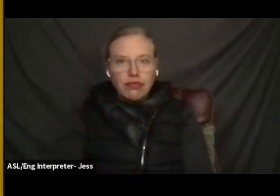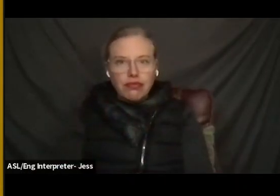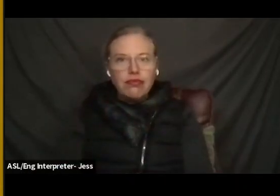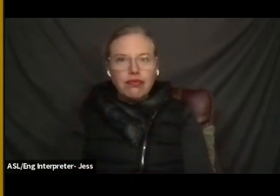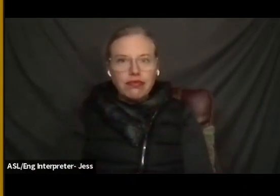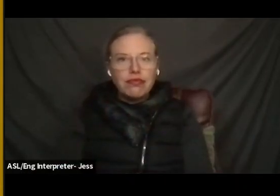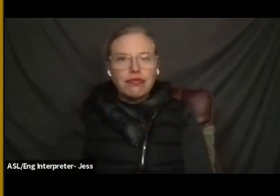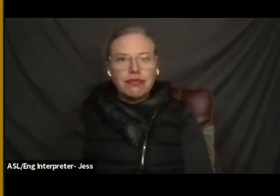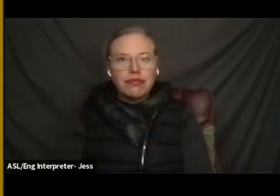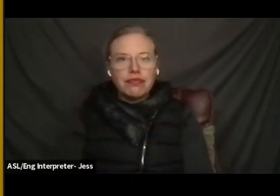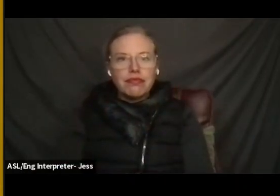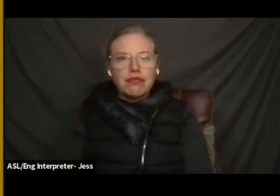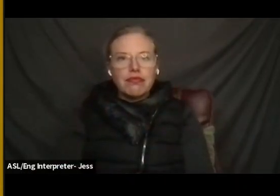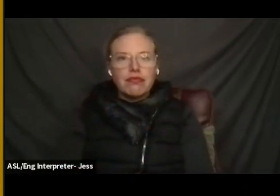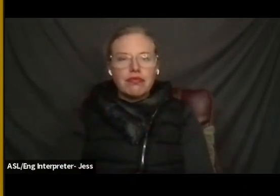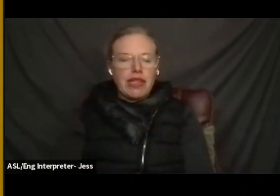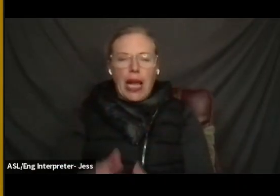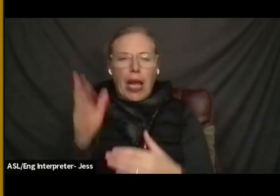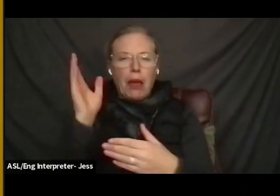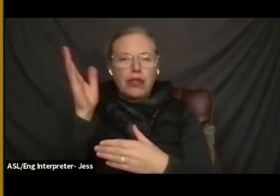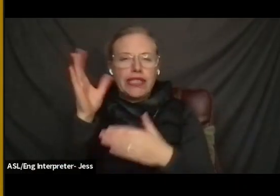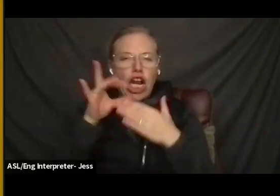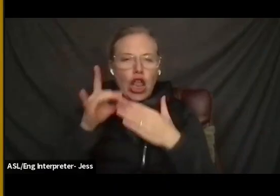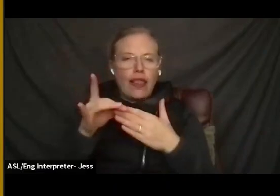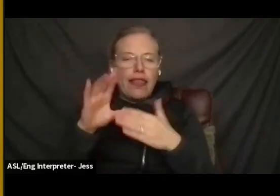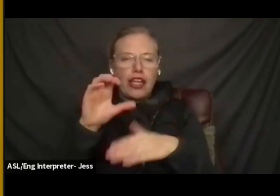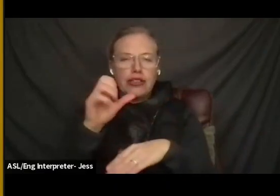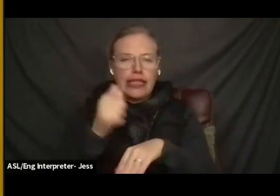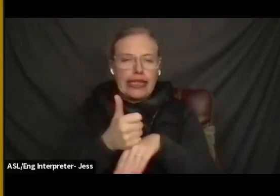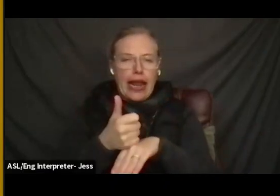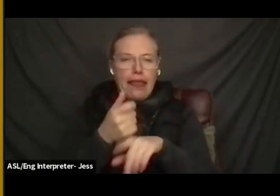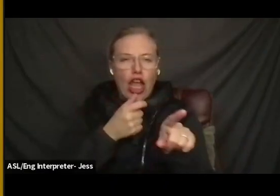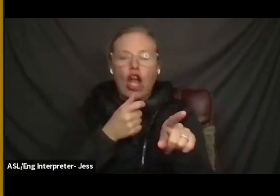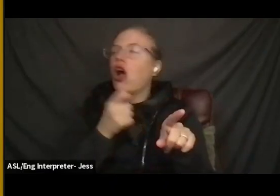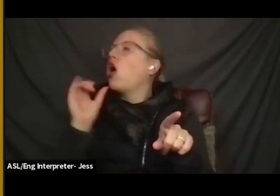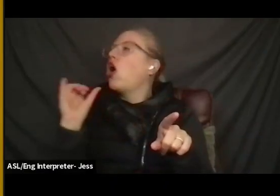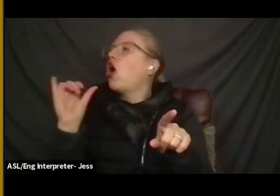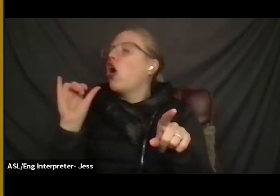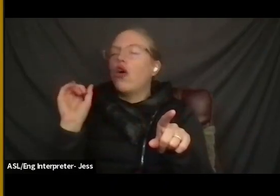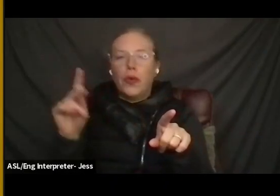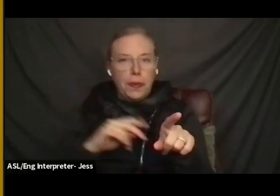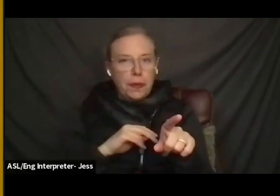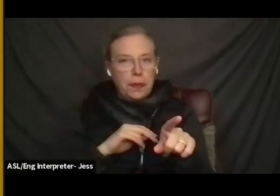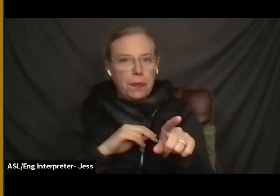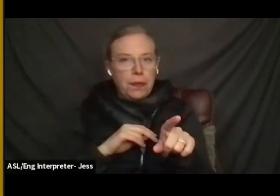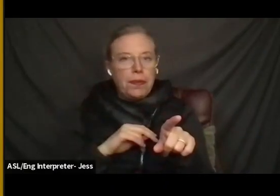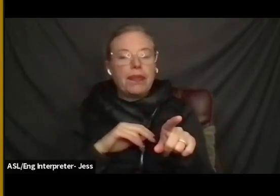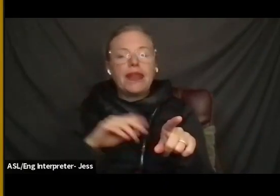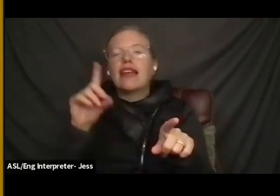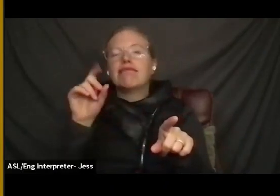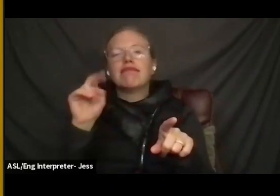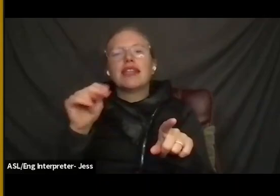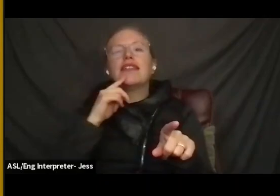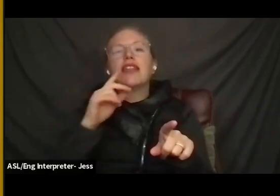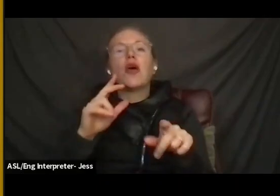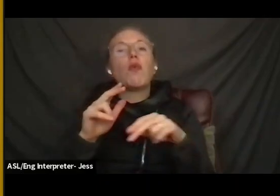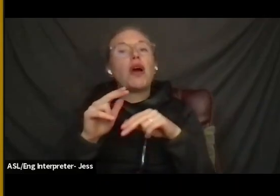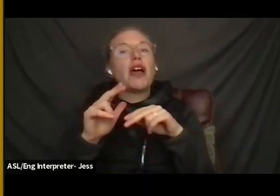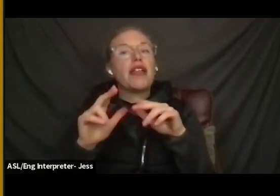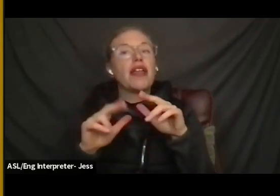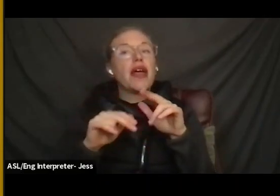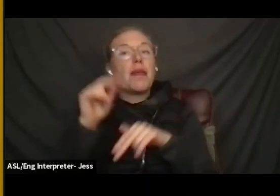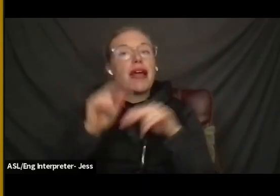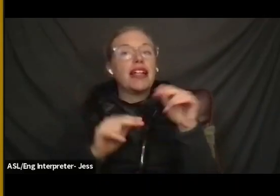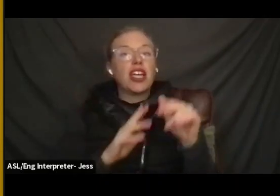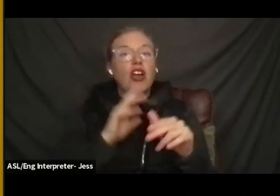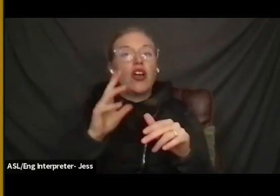led presentation, I guess, or there's a setting there. Okay. So with the building officials, we gather building